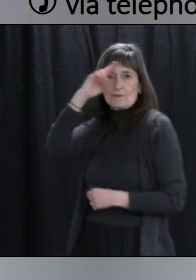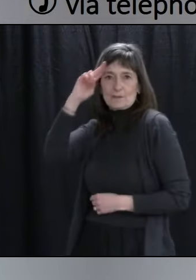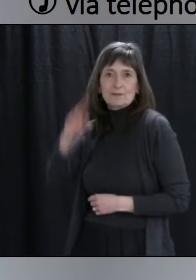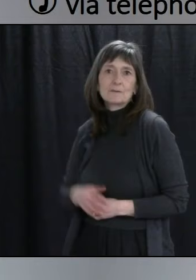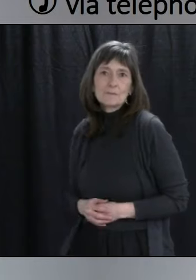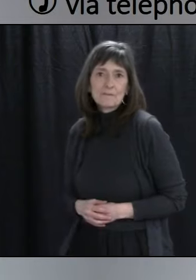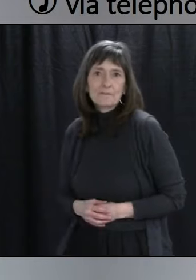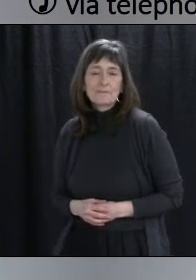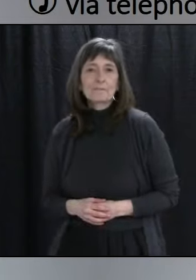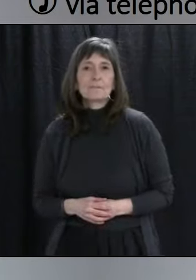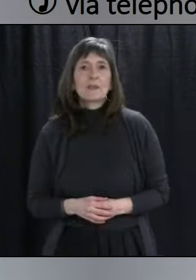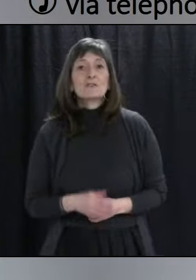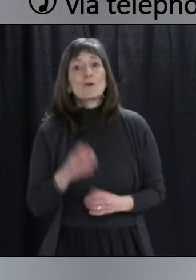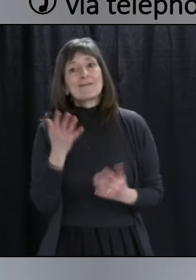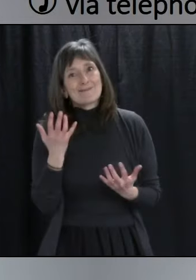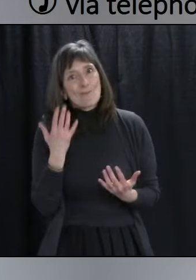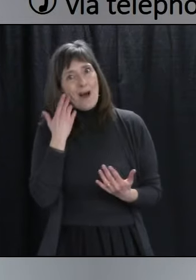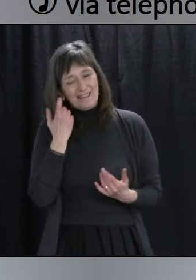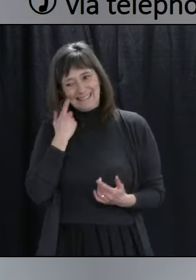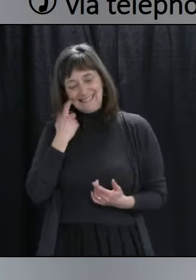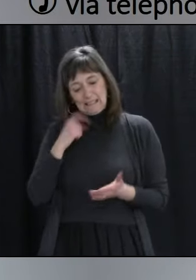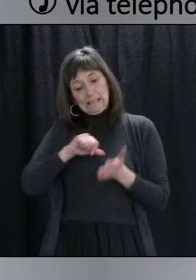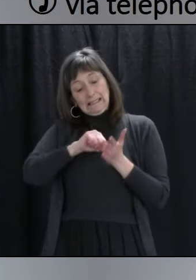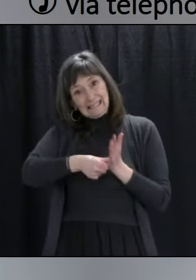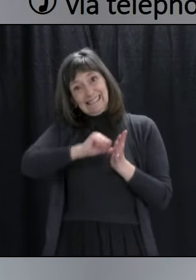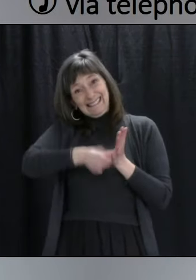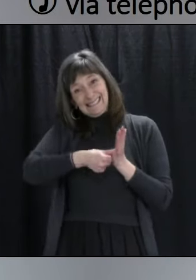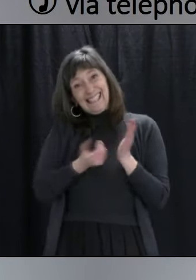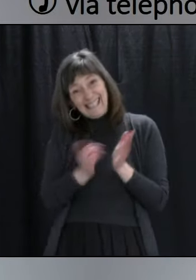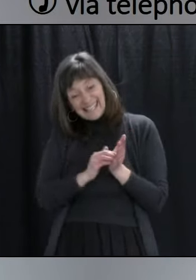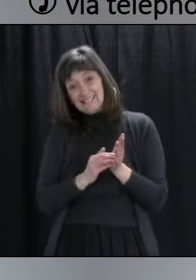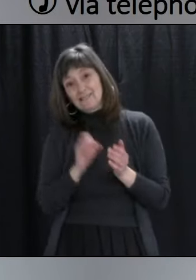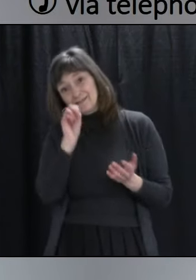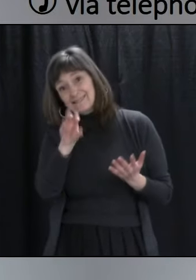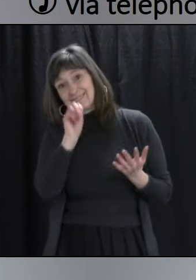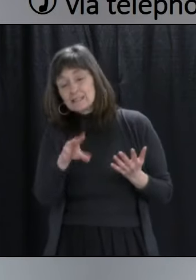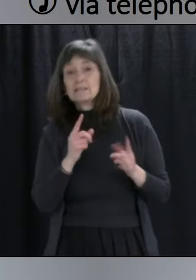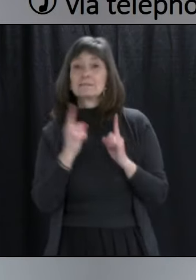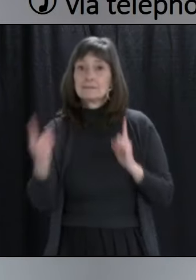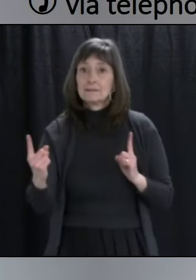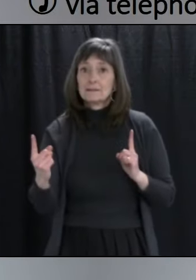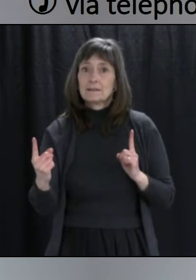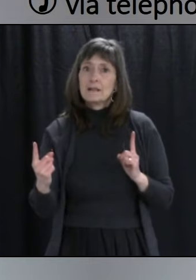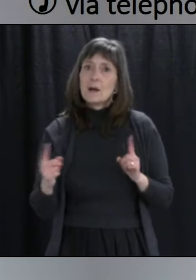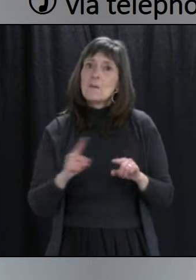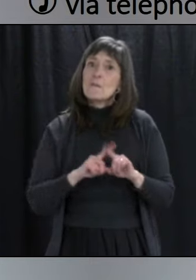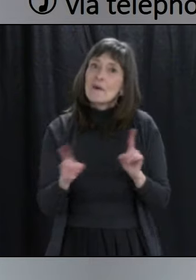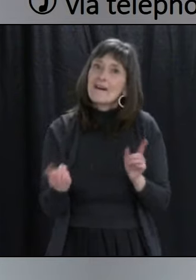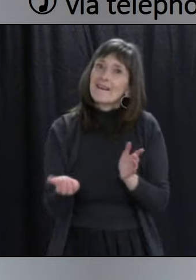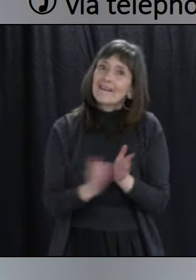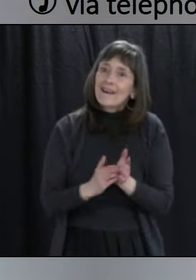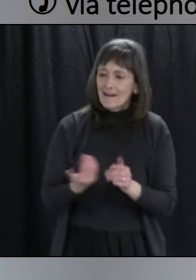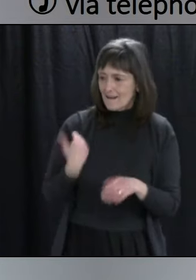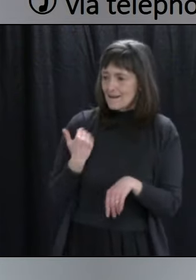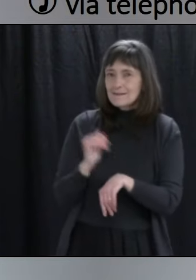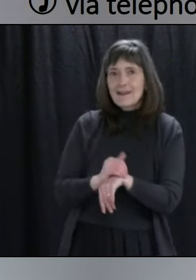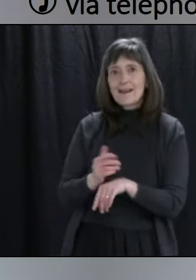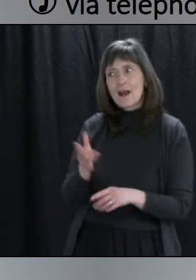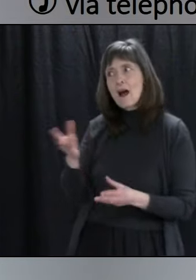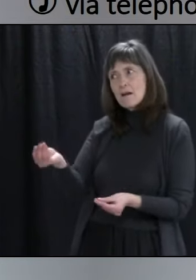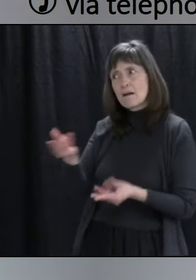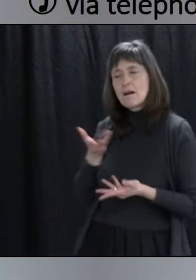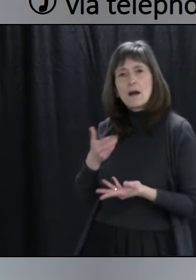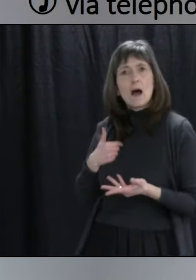distancing. And yet still, as recently as last night, there were house parties. Again, the weekend is coming, and people